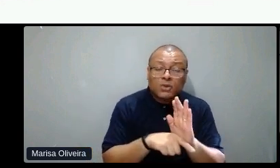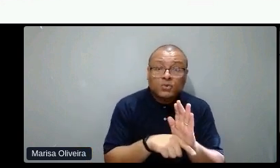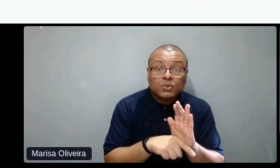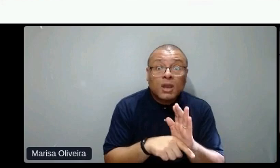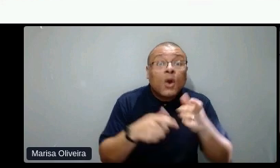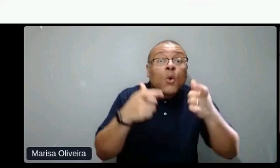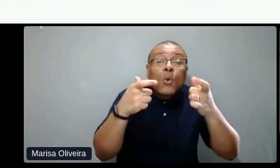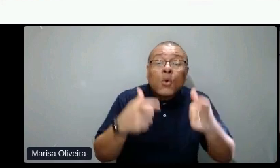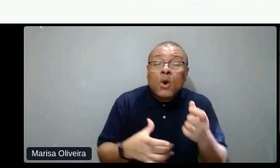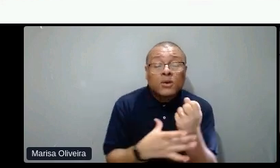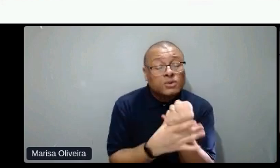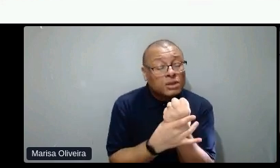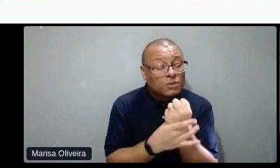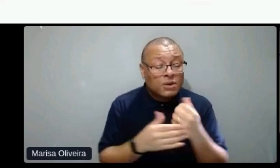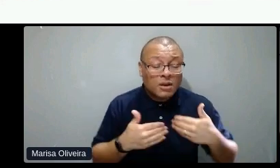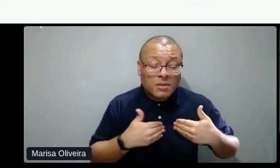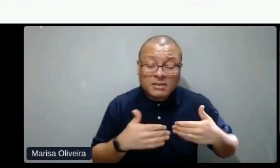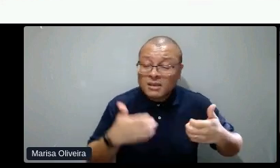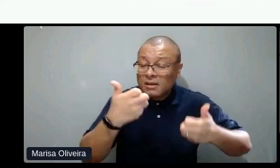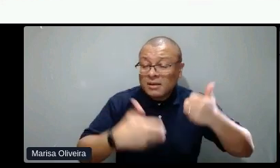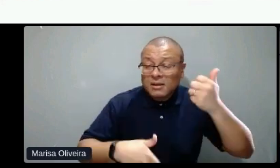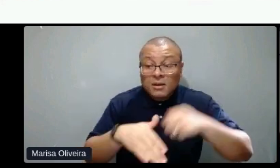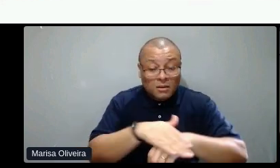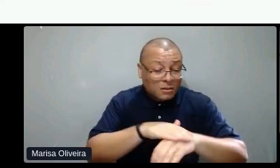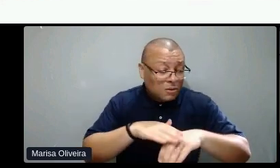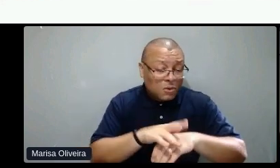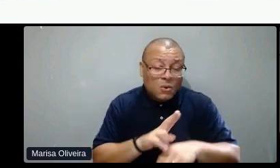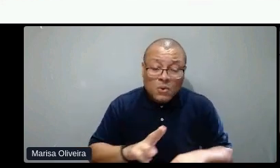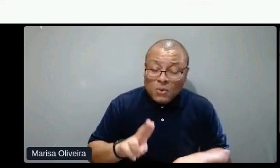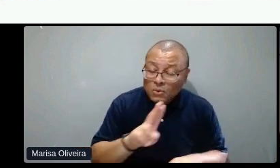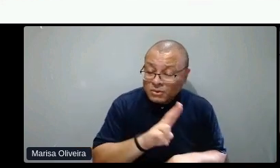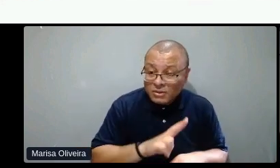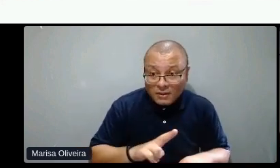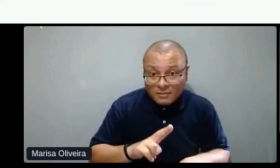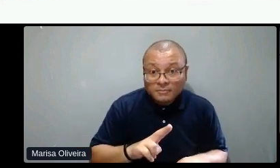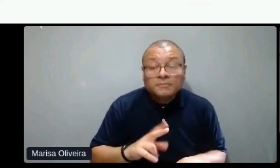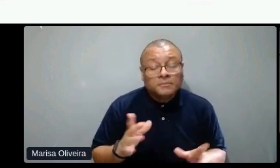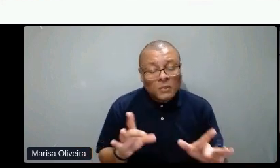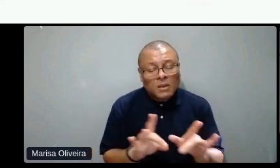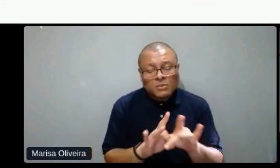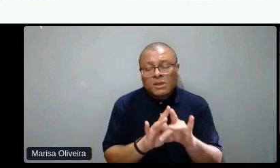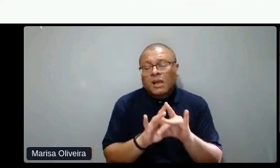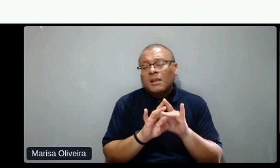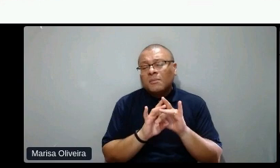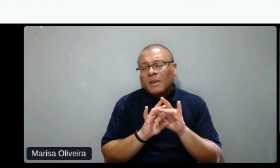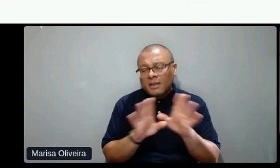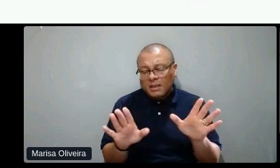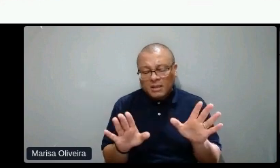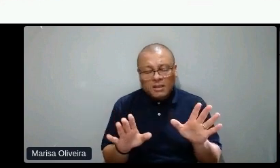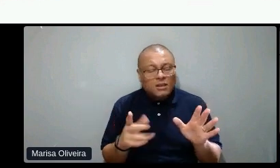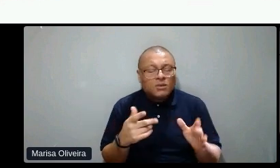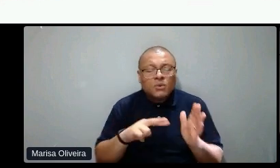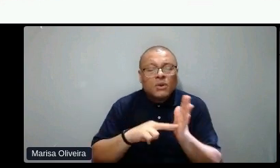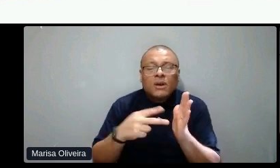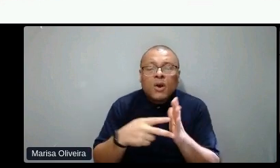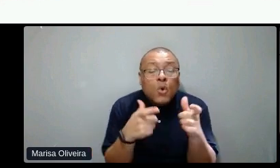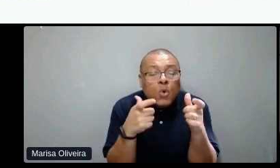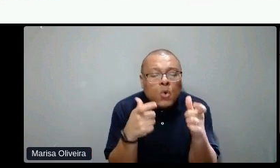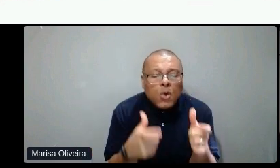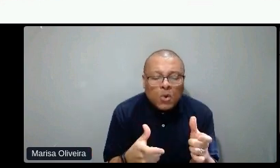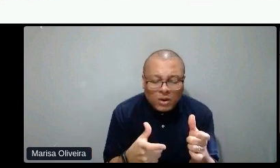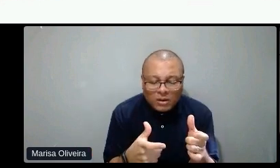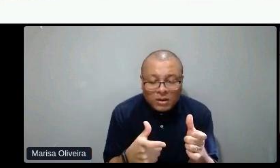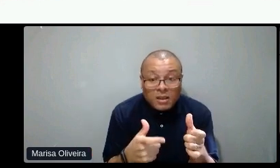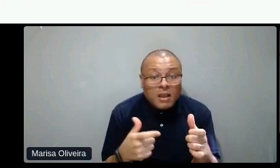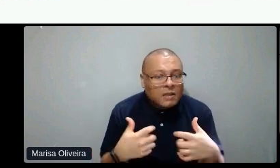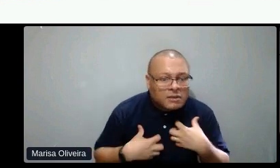situations. And I use the word uncomfortable very deliberately because we don't want to be in situations where it's